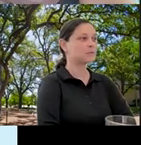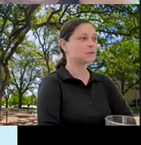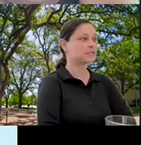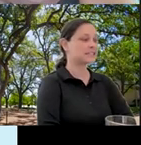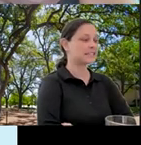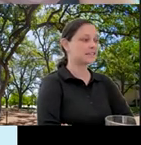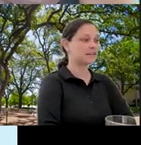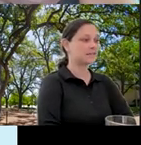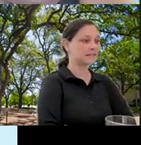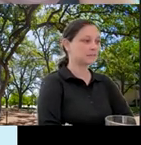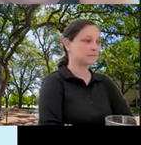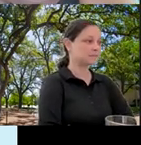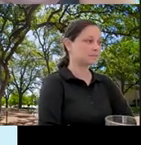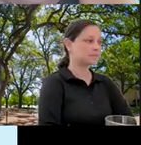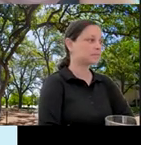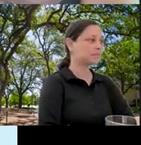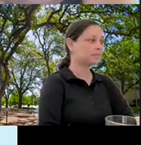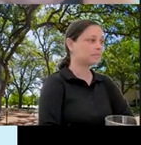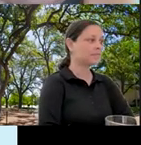and 1 person said often.